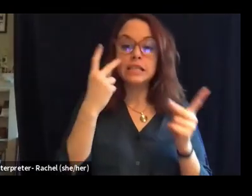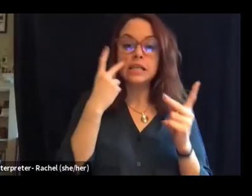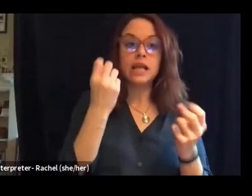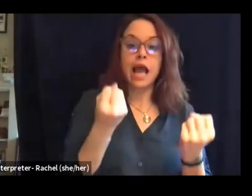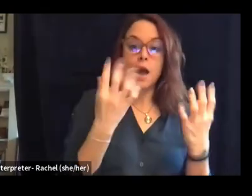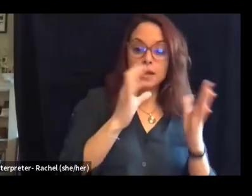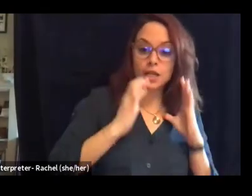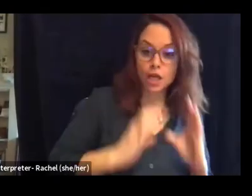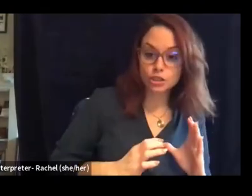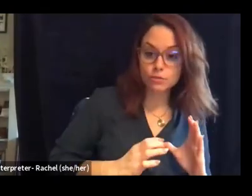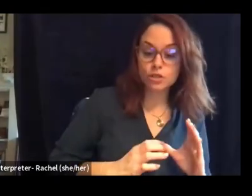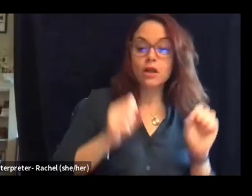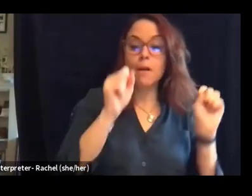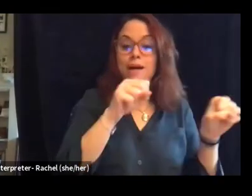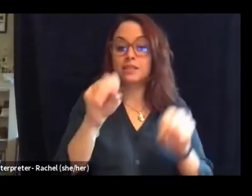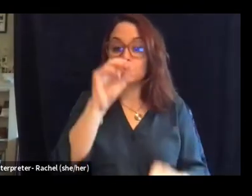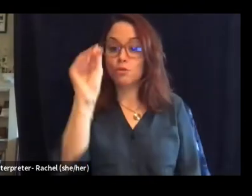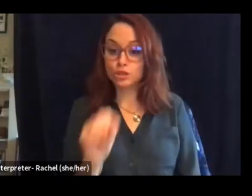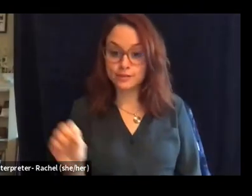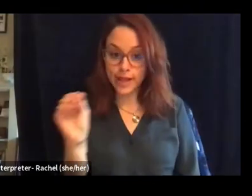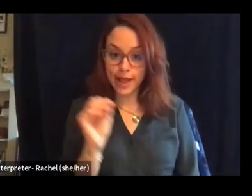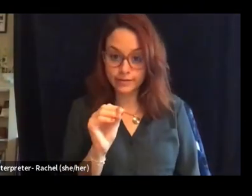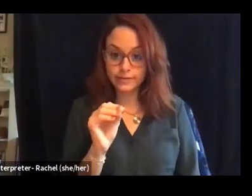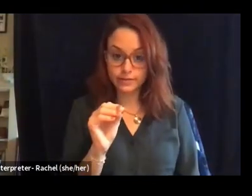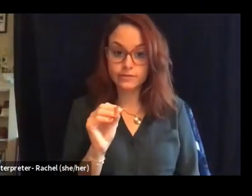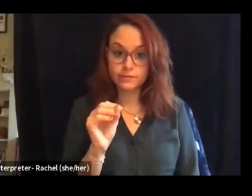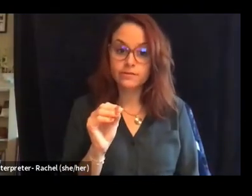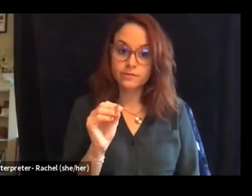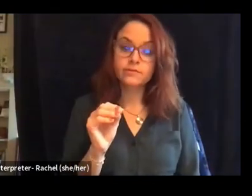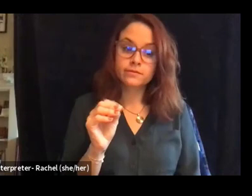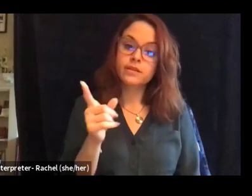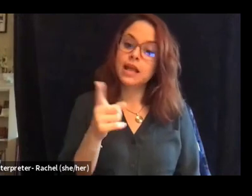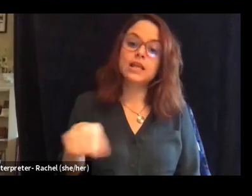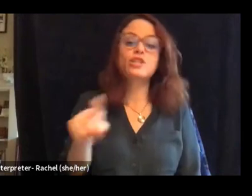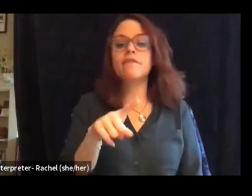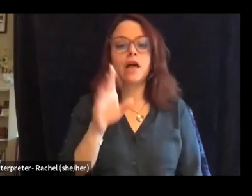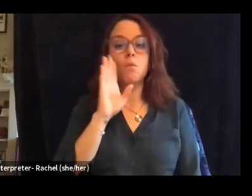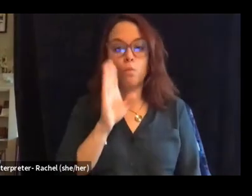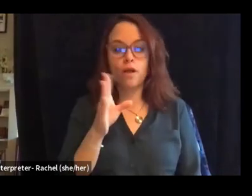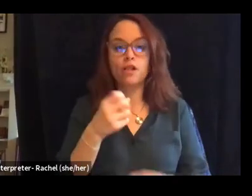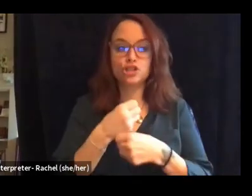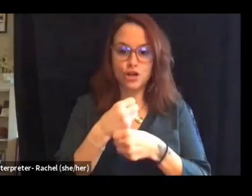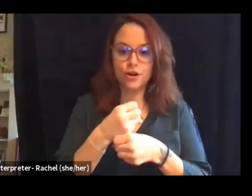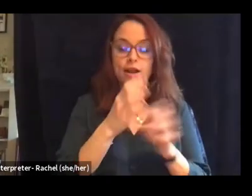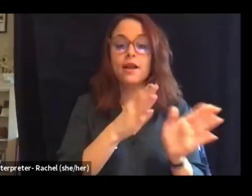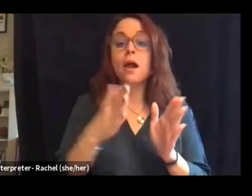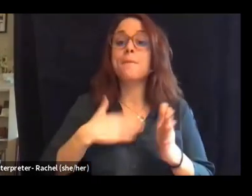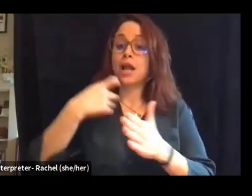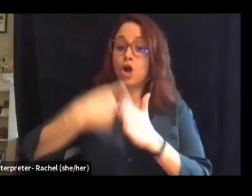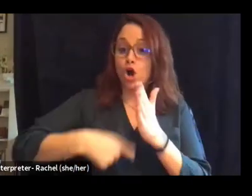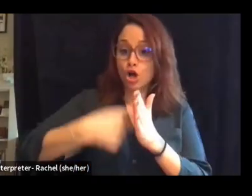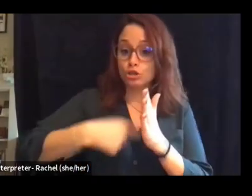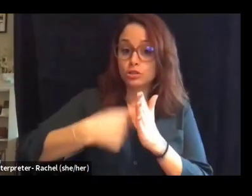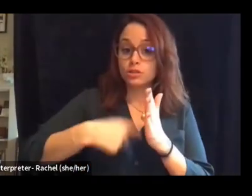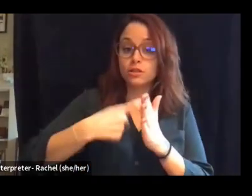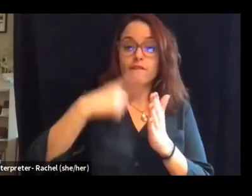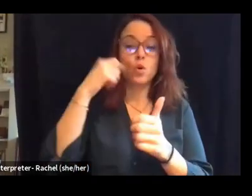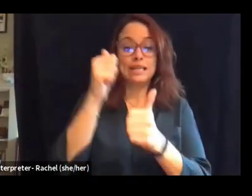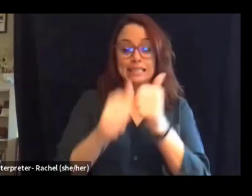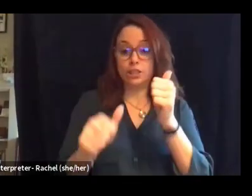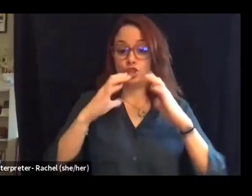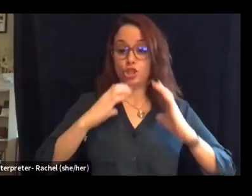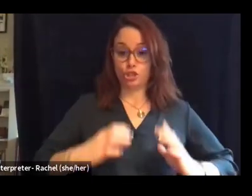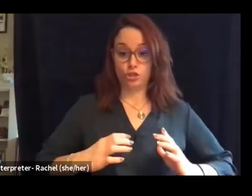relative percentage that each vehicle will generate, my costs per customer, what